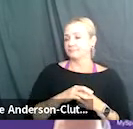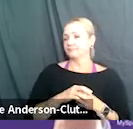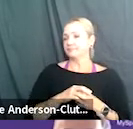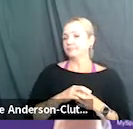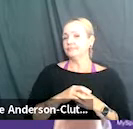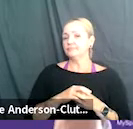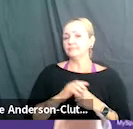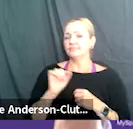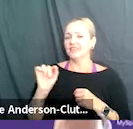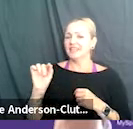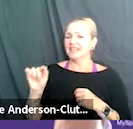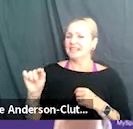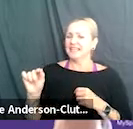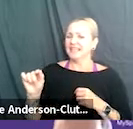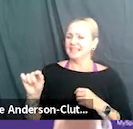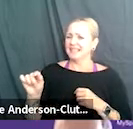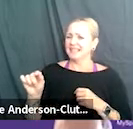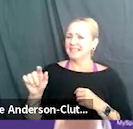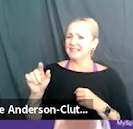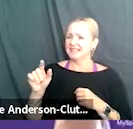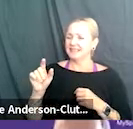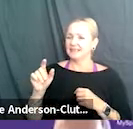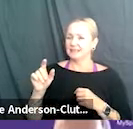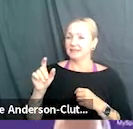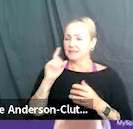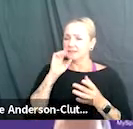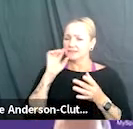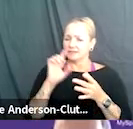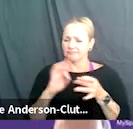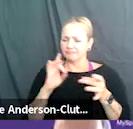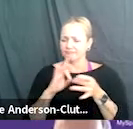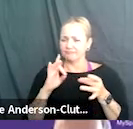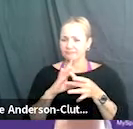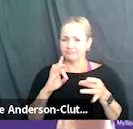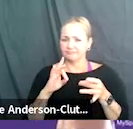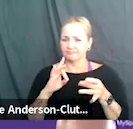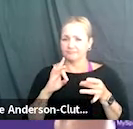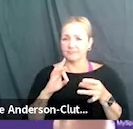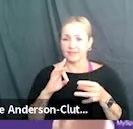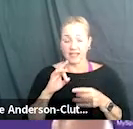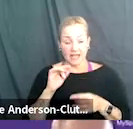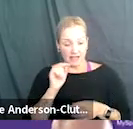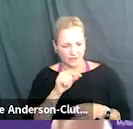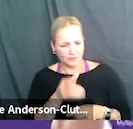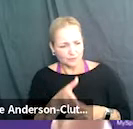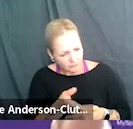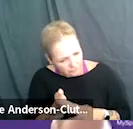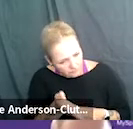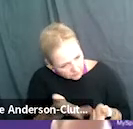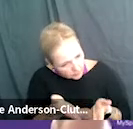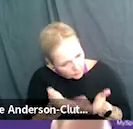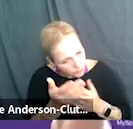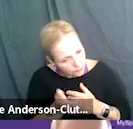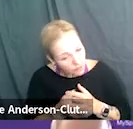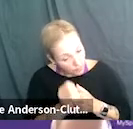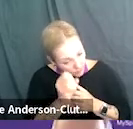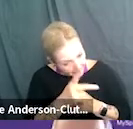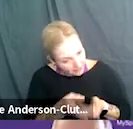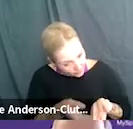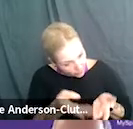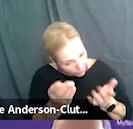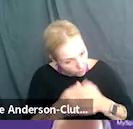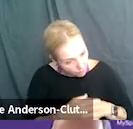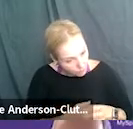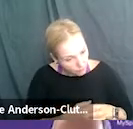saying it's okay or that's fine was enough, that he would basically, so his mom described one day that out in the backyard, they have a